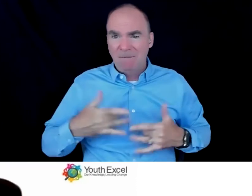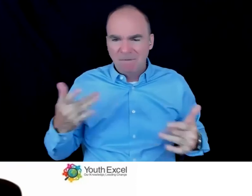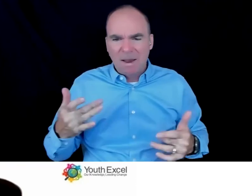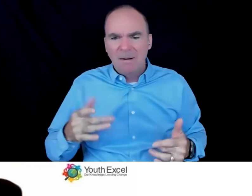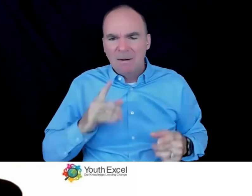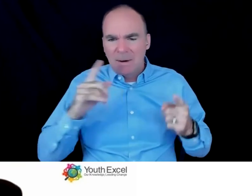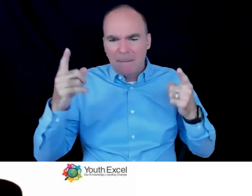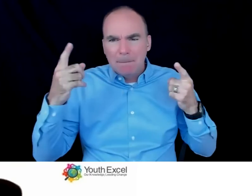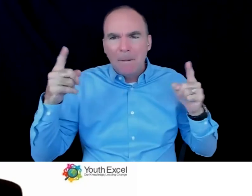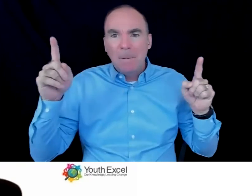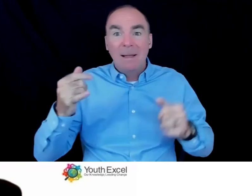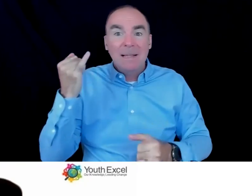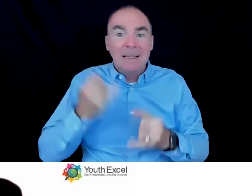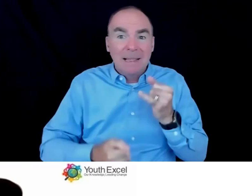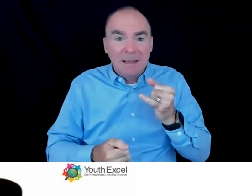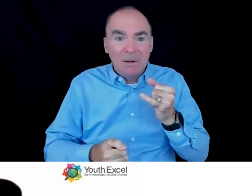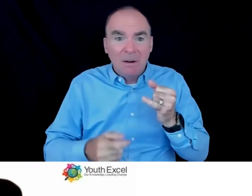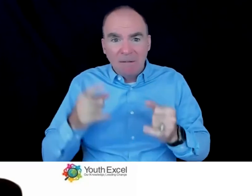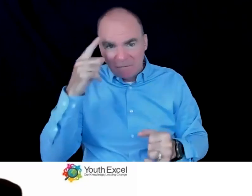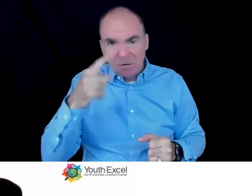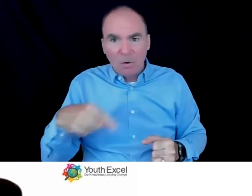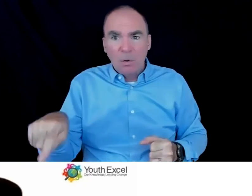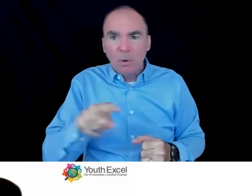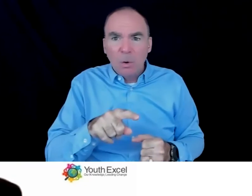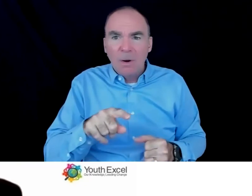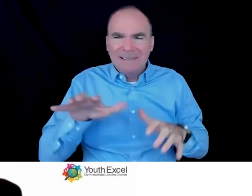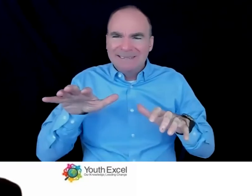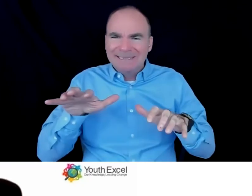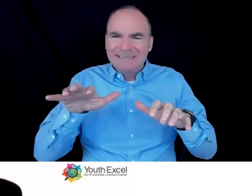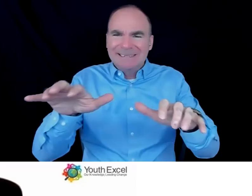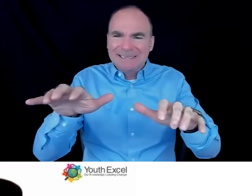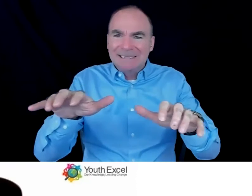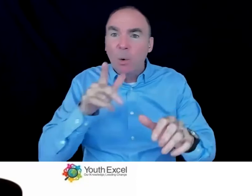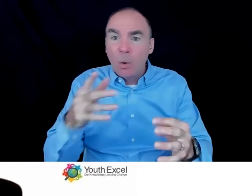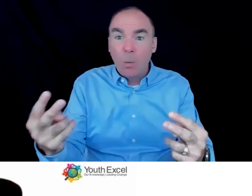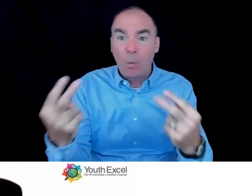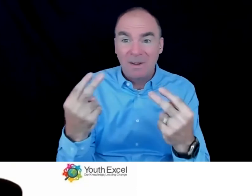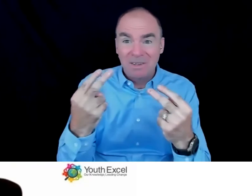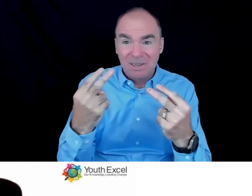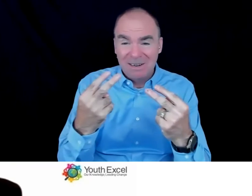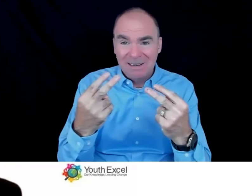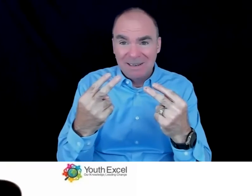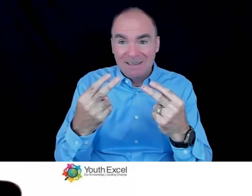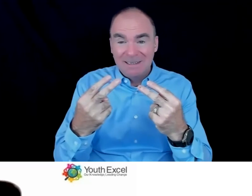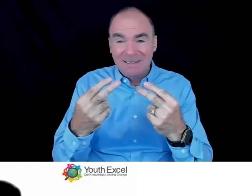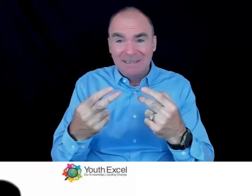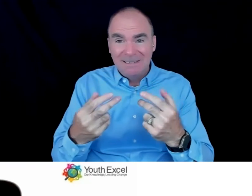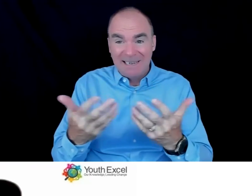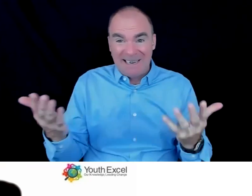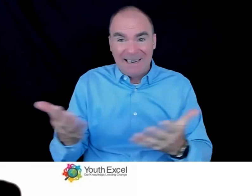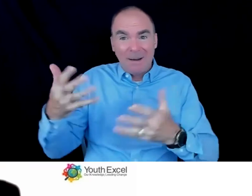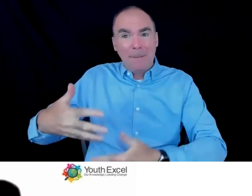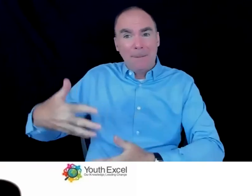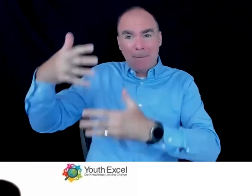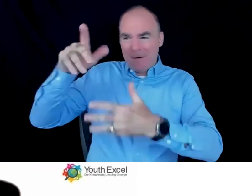success. Last but not least is for you, our entire credible audience who have been present since the start to now, and